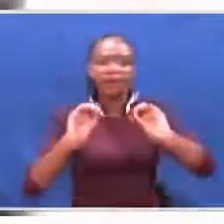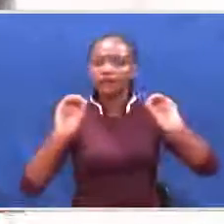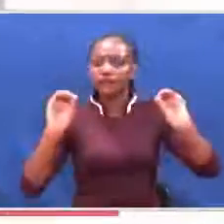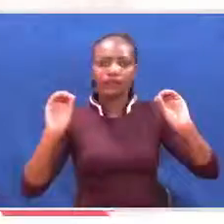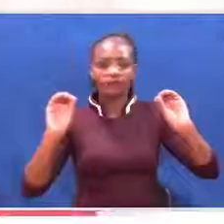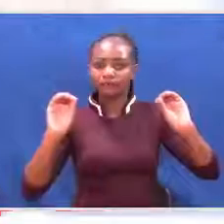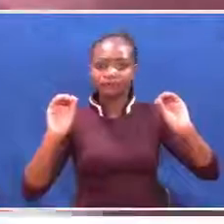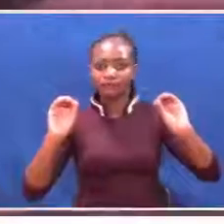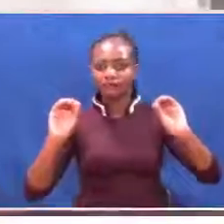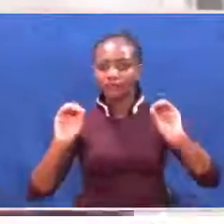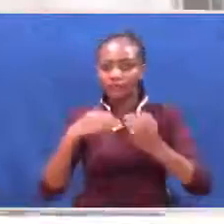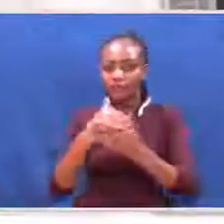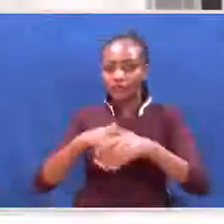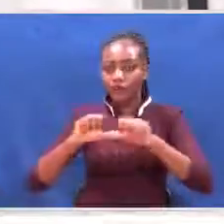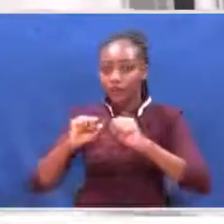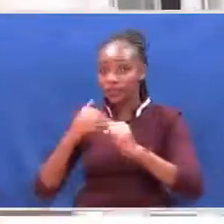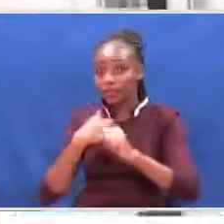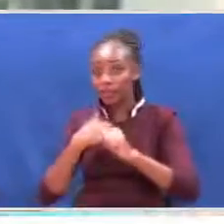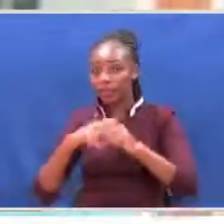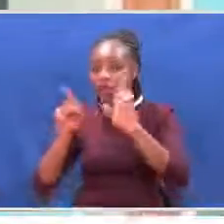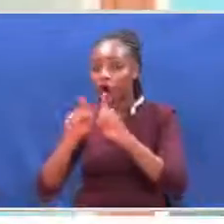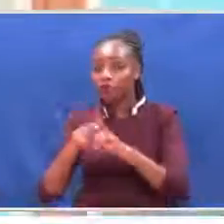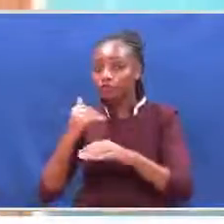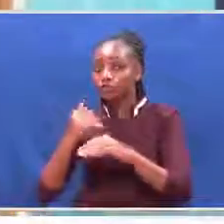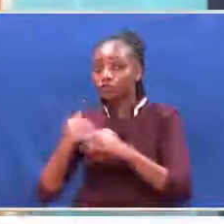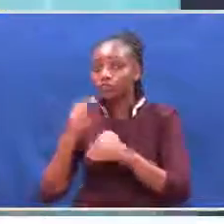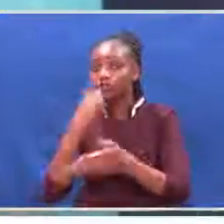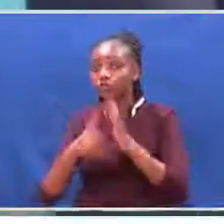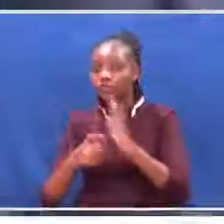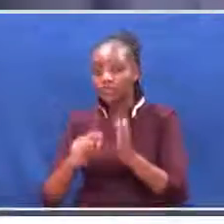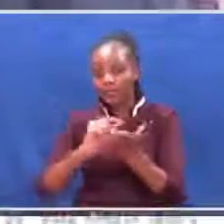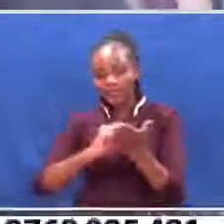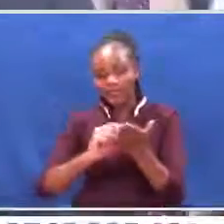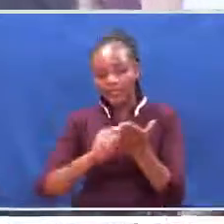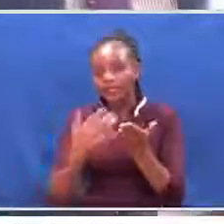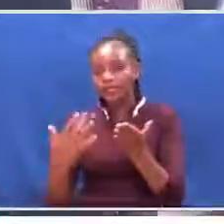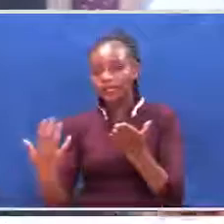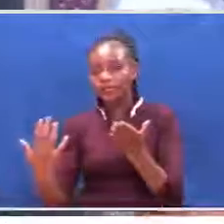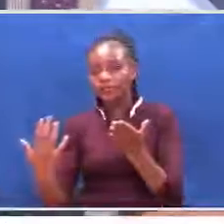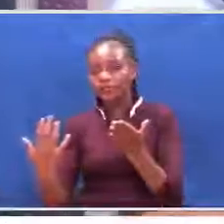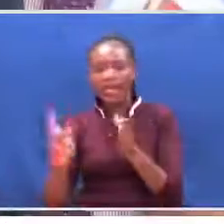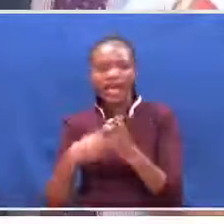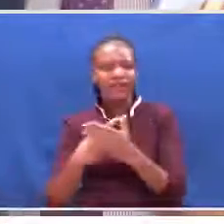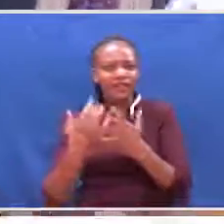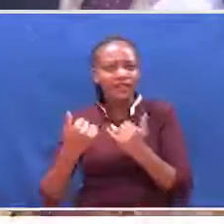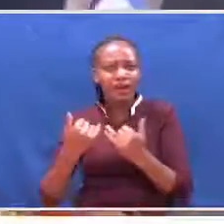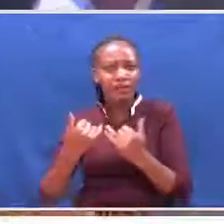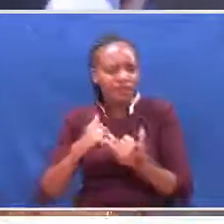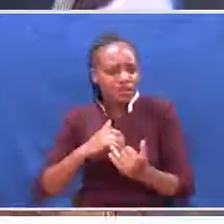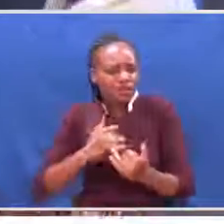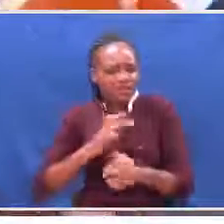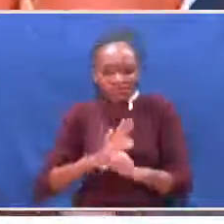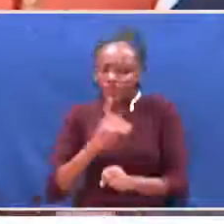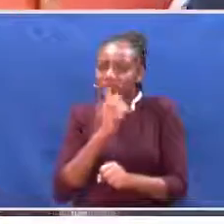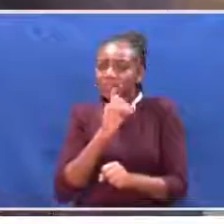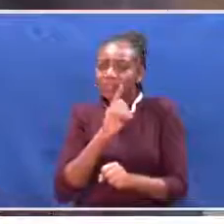the ratification of the deed of transfer. Sonko has also claimed that he signed the deed under duress and that he has constantly been intimidated